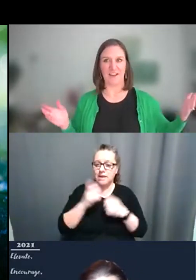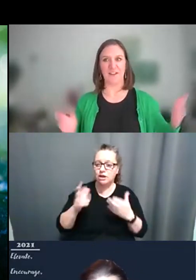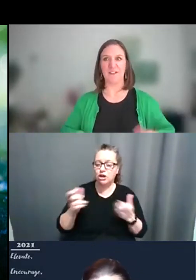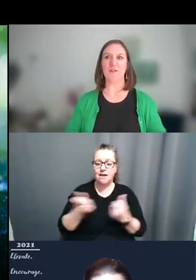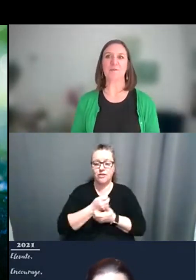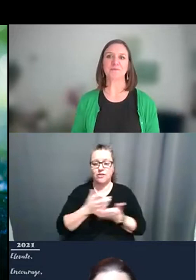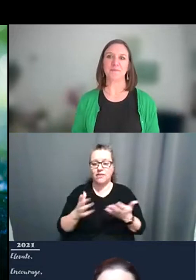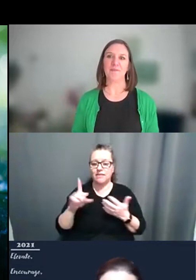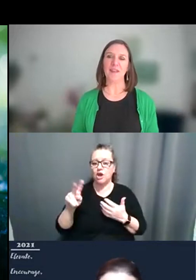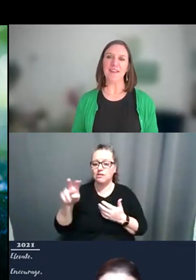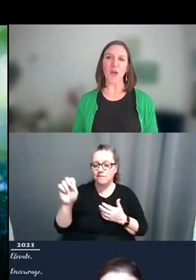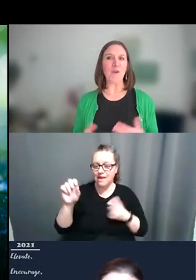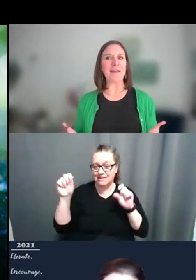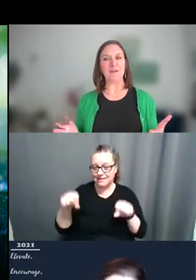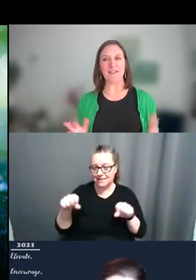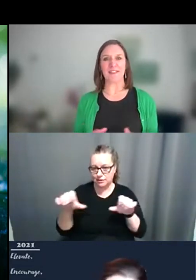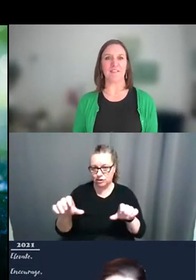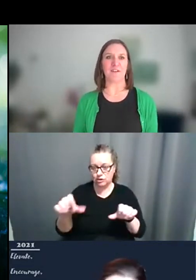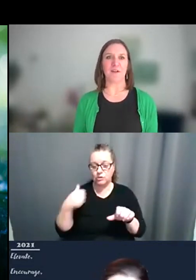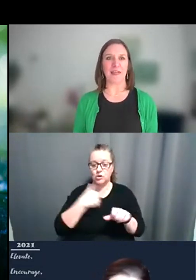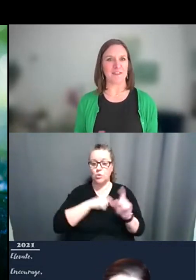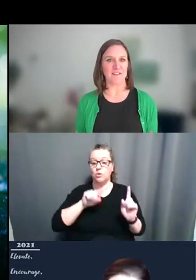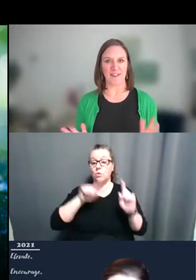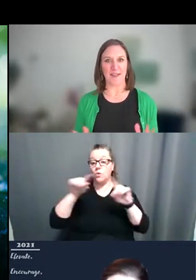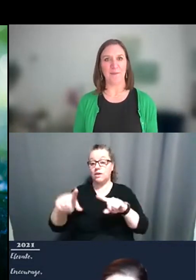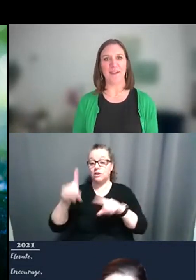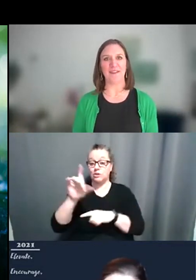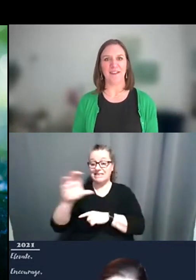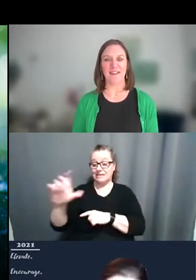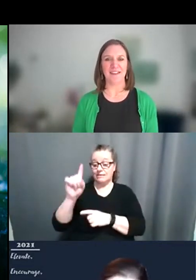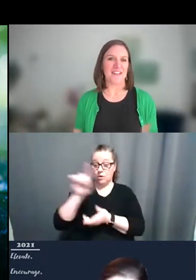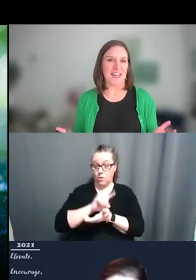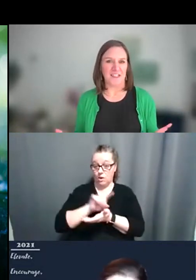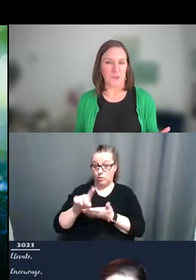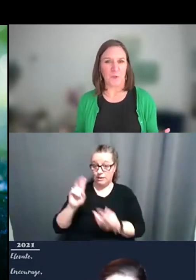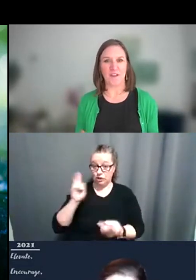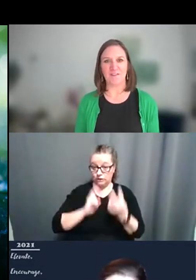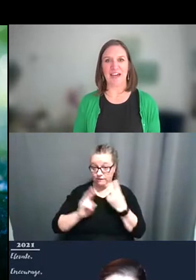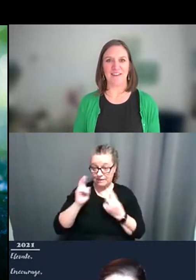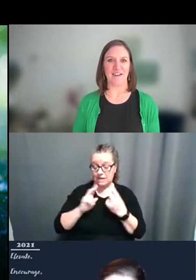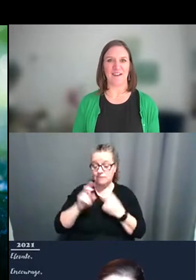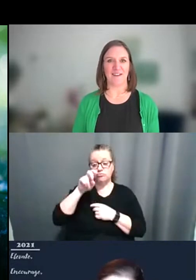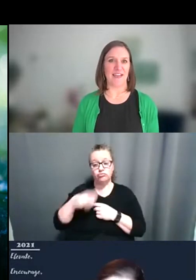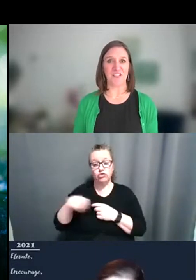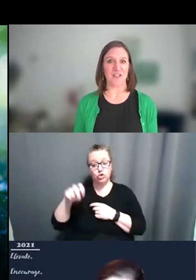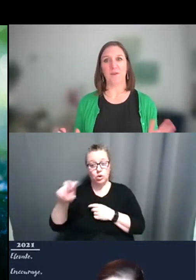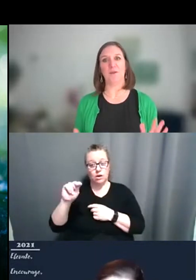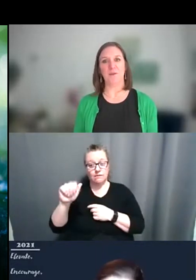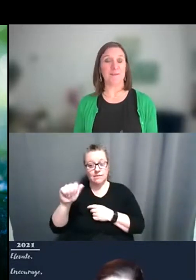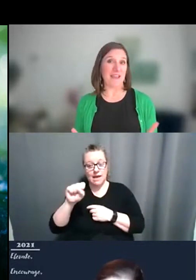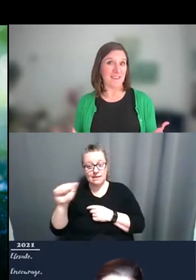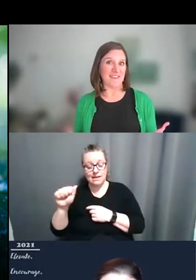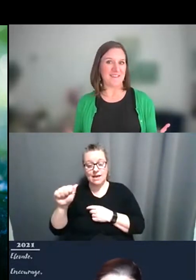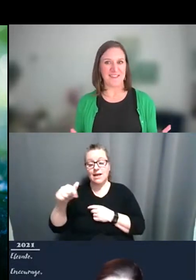their device could do. So we went out to DC for a week to visit him and got to take a tour of NASA's